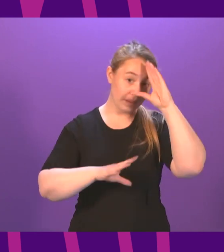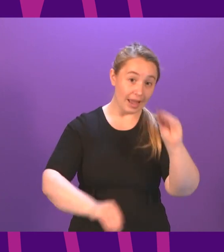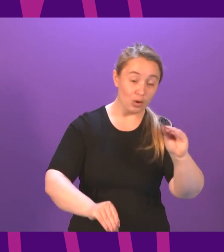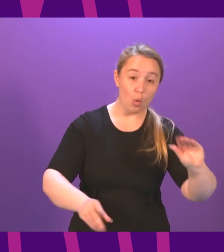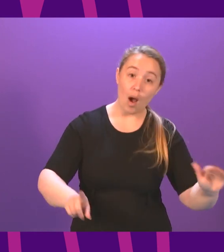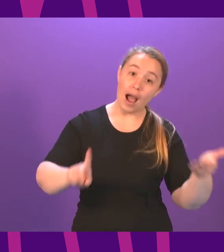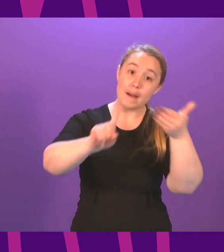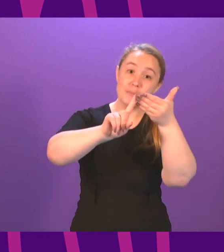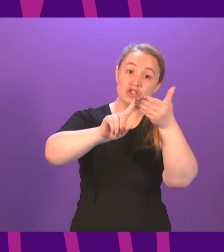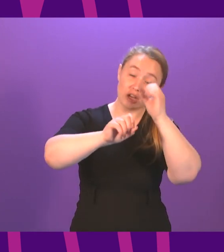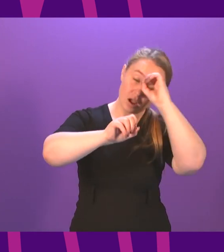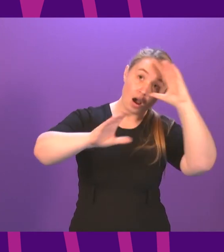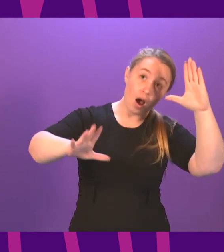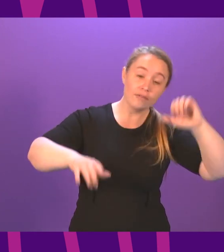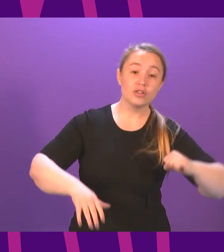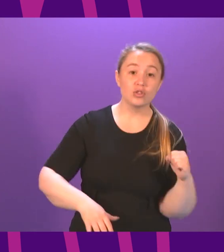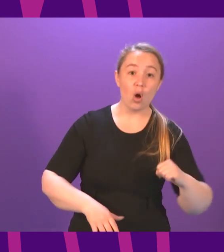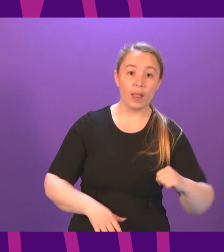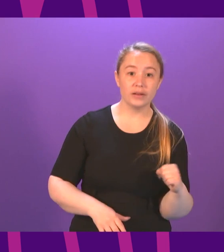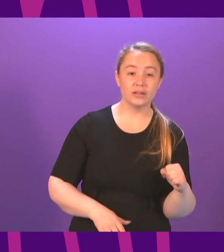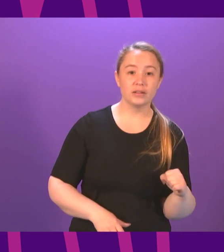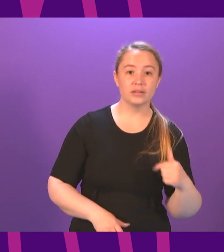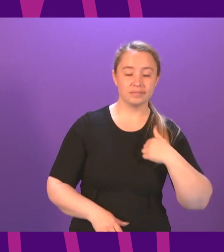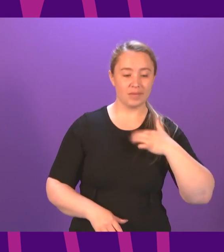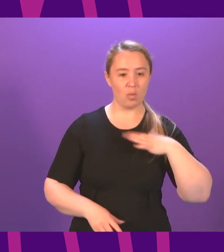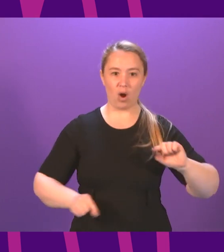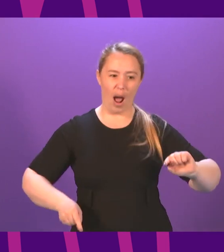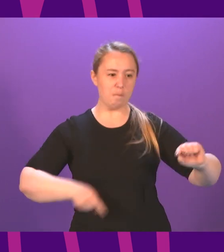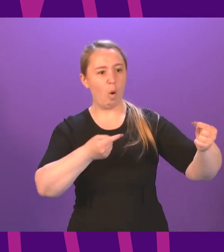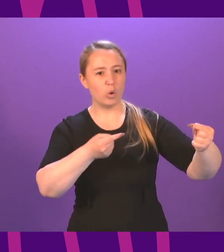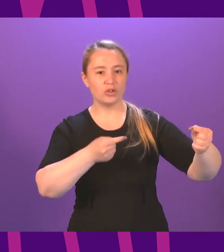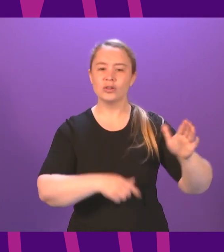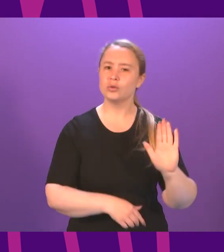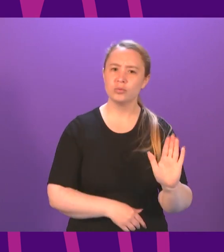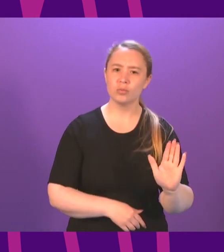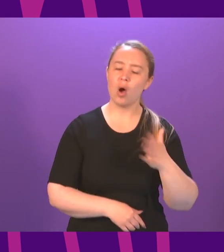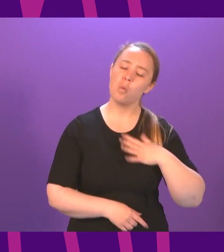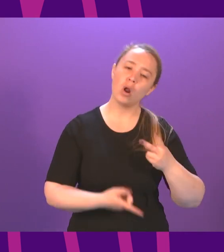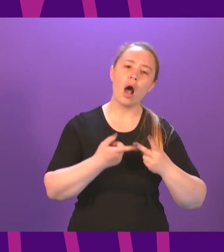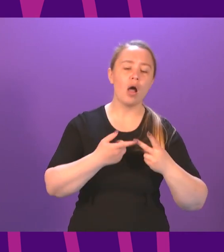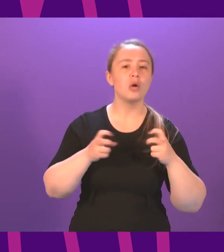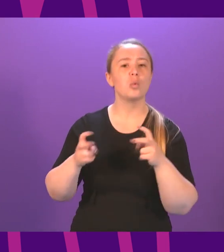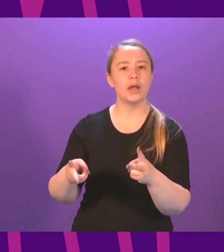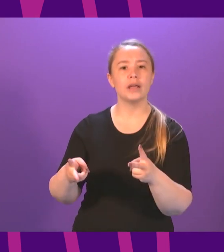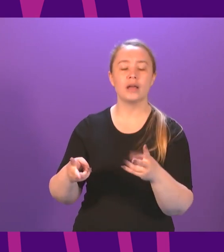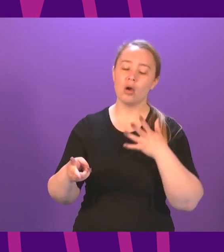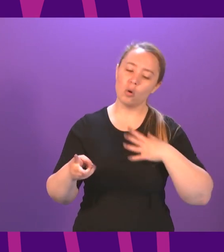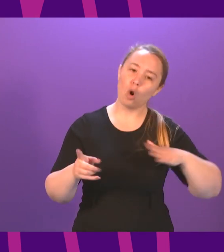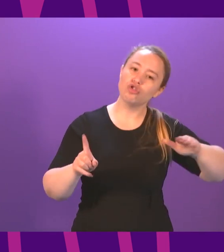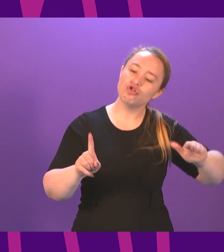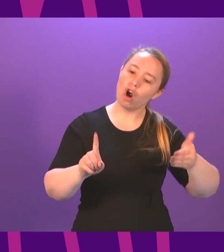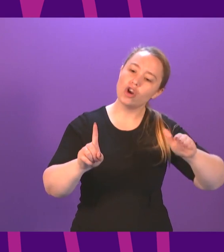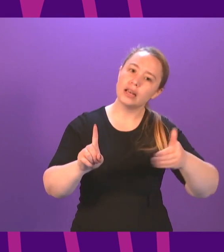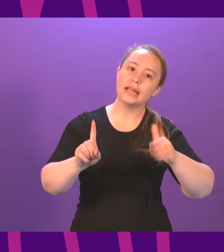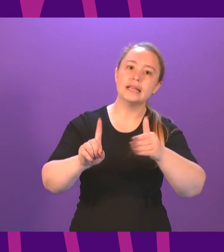for Scotland. I'm not interested in simply opposing. I want to build a credible alternative. That is a journey, and I